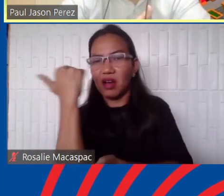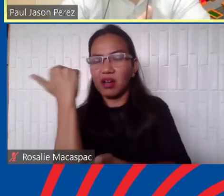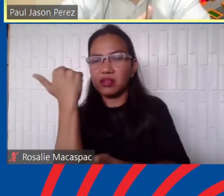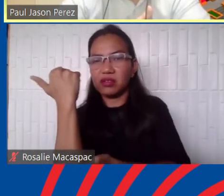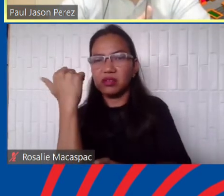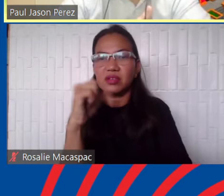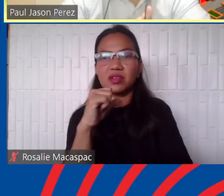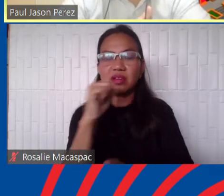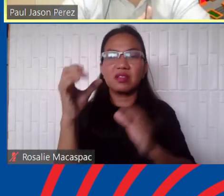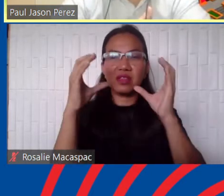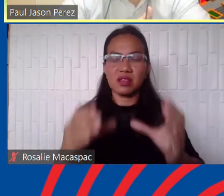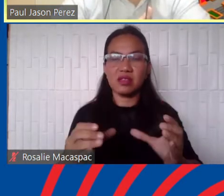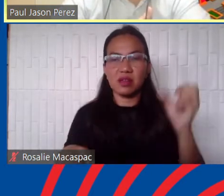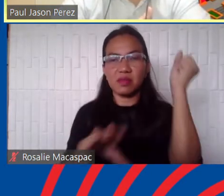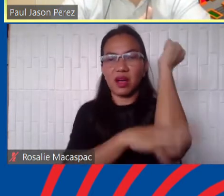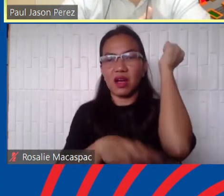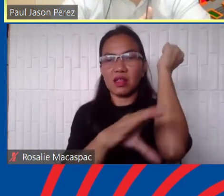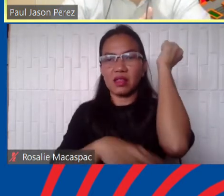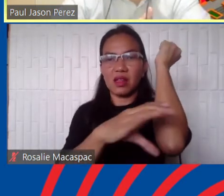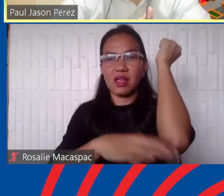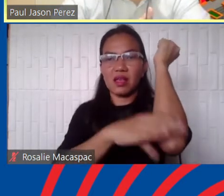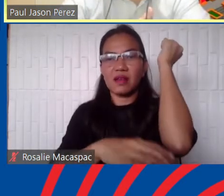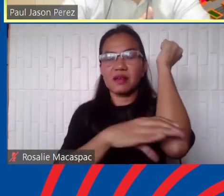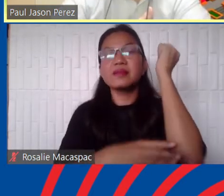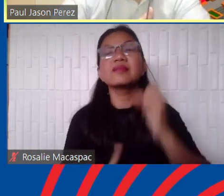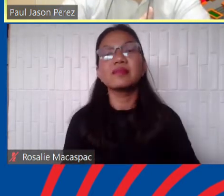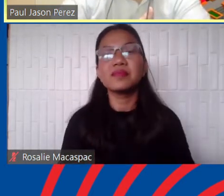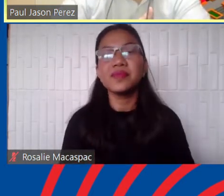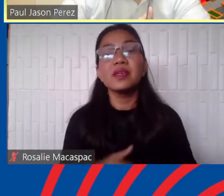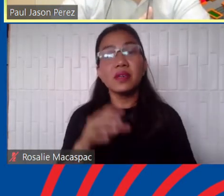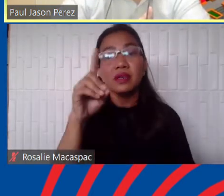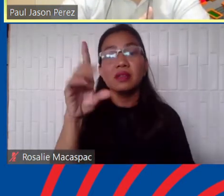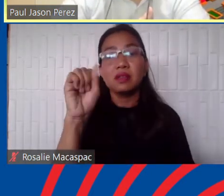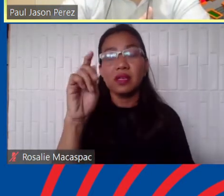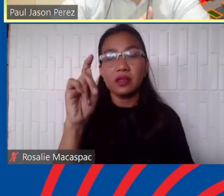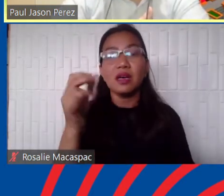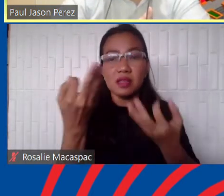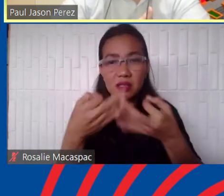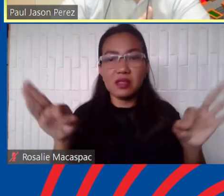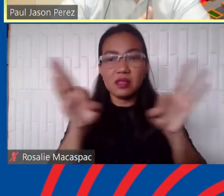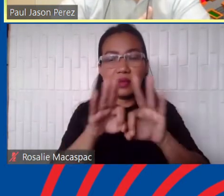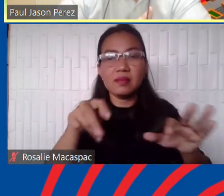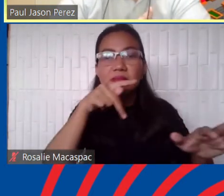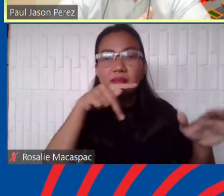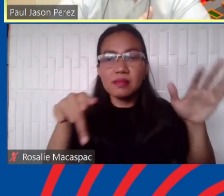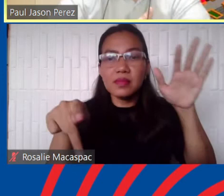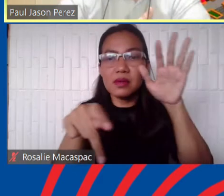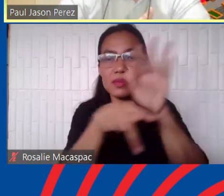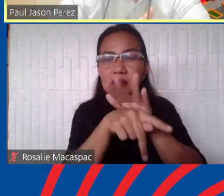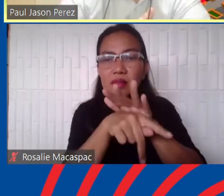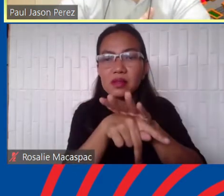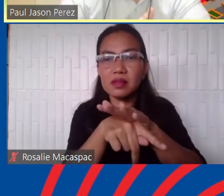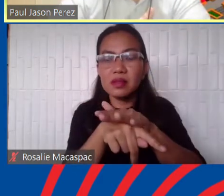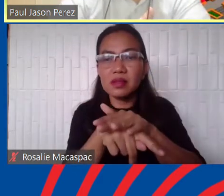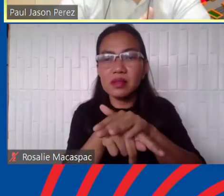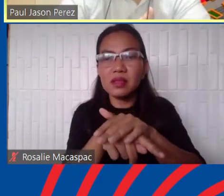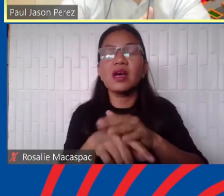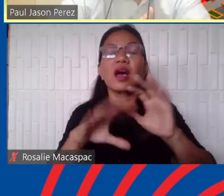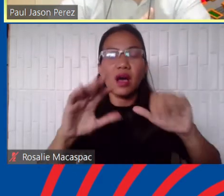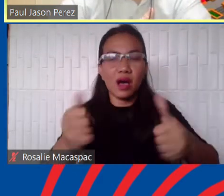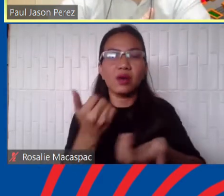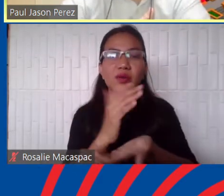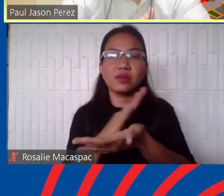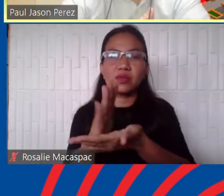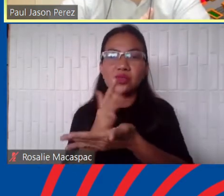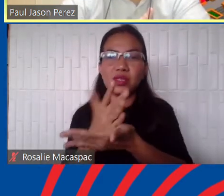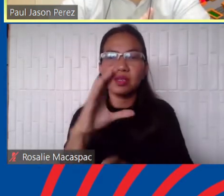that country. So if that data is sensitive, then you should think of how you're going to share it, no, via